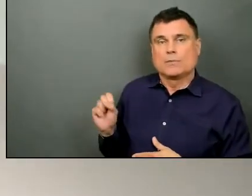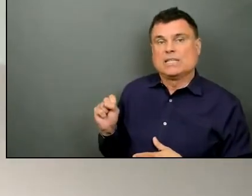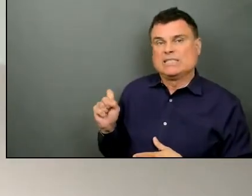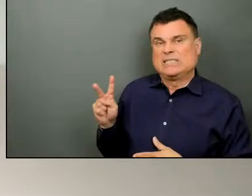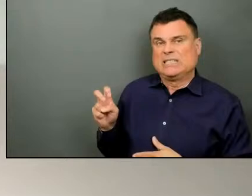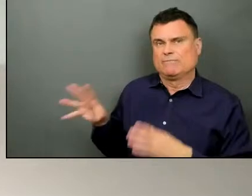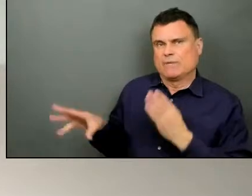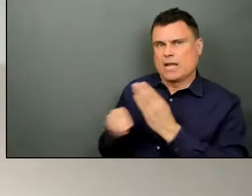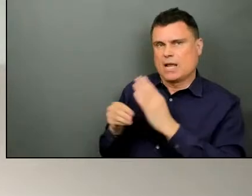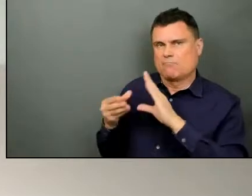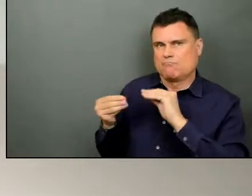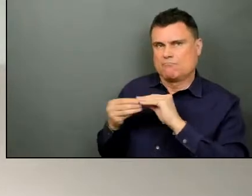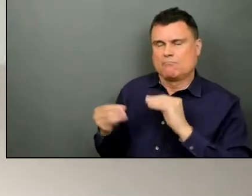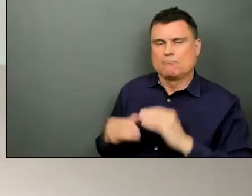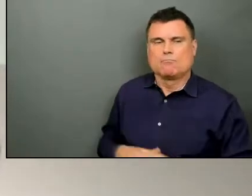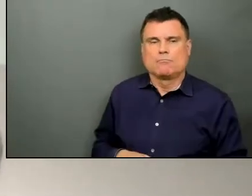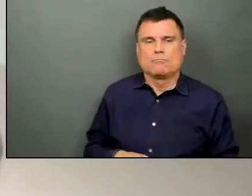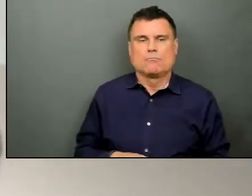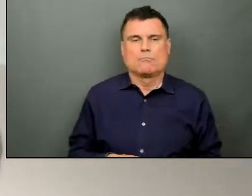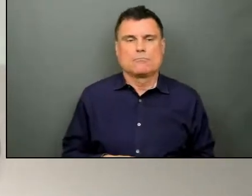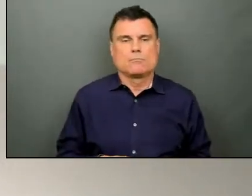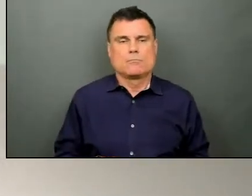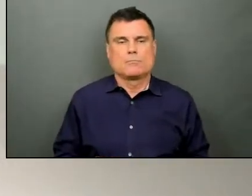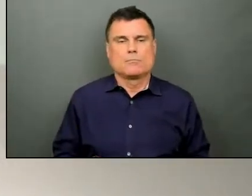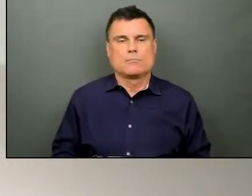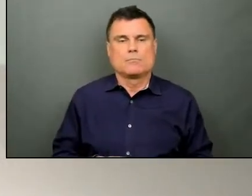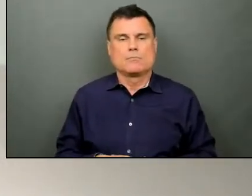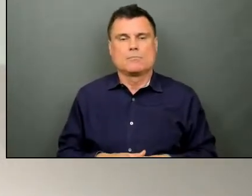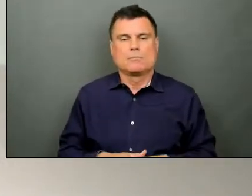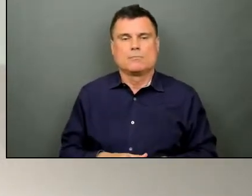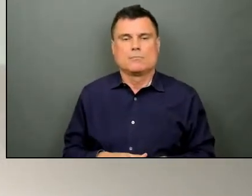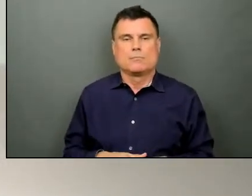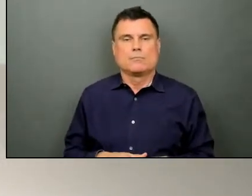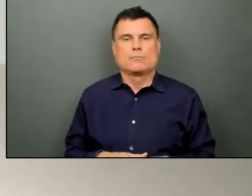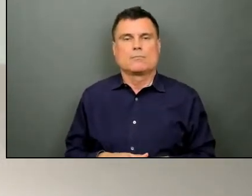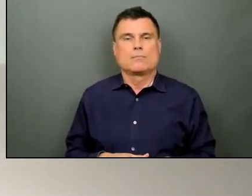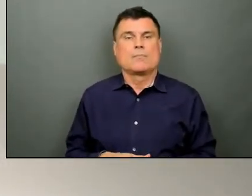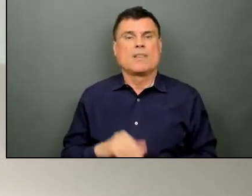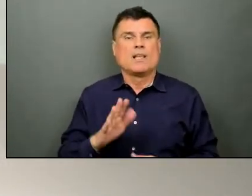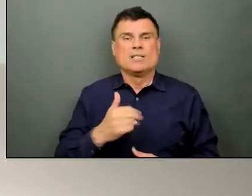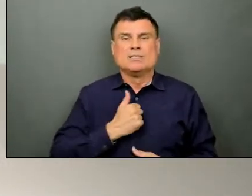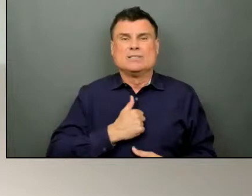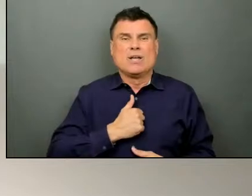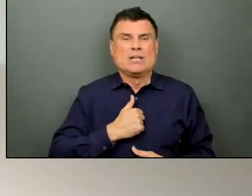Yeah, and it's a great question. And sorry if you can hear my dog drinking water in the background.